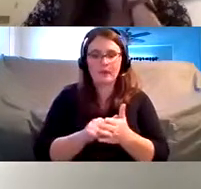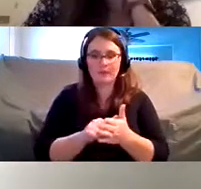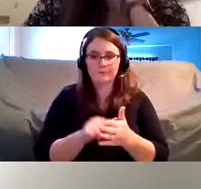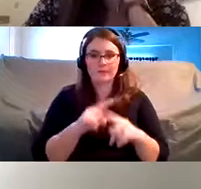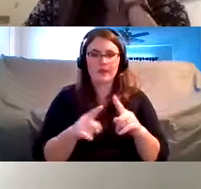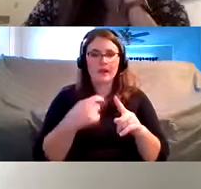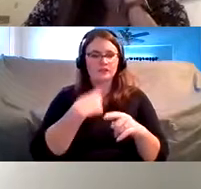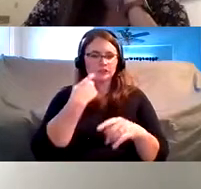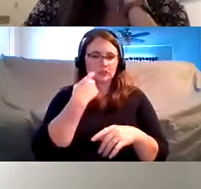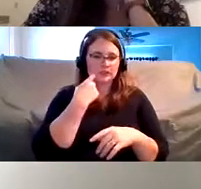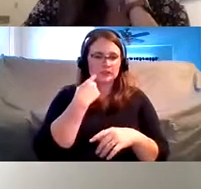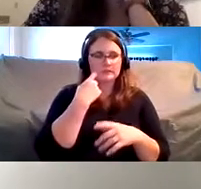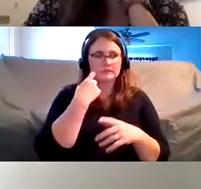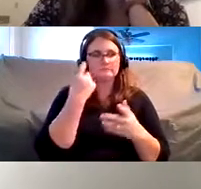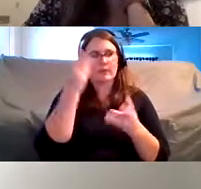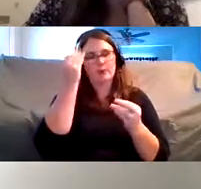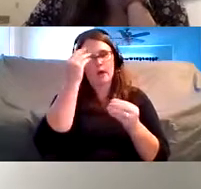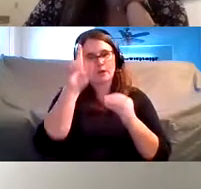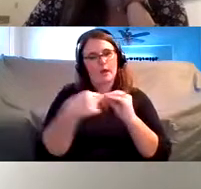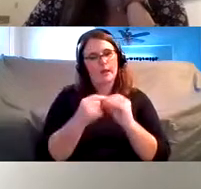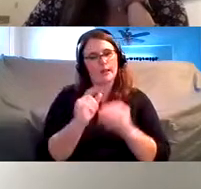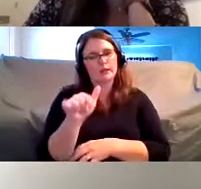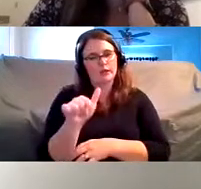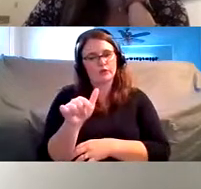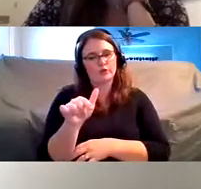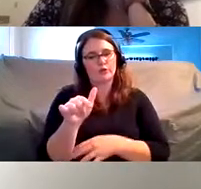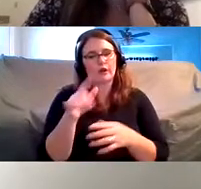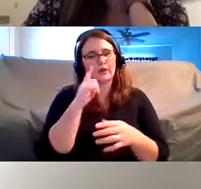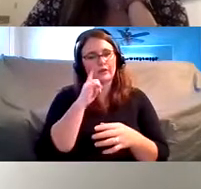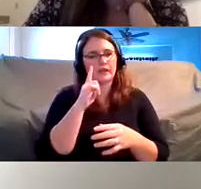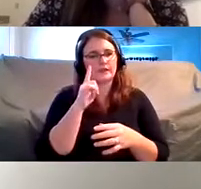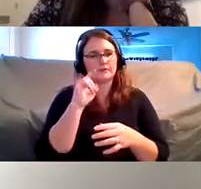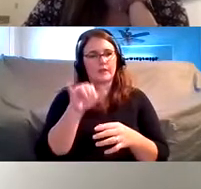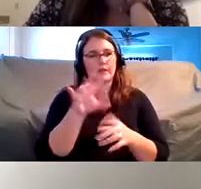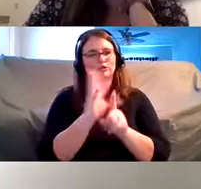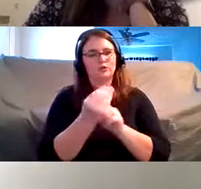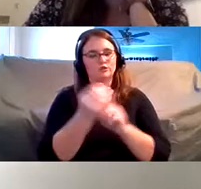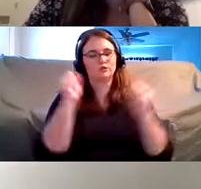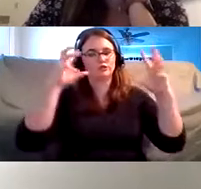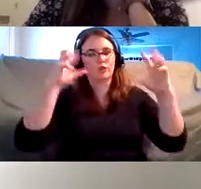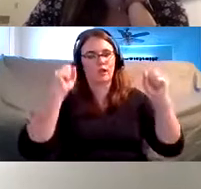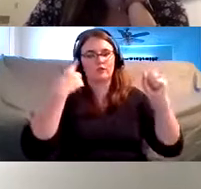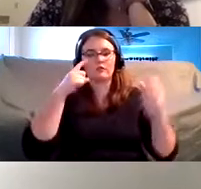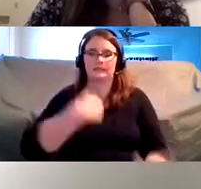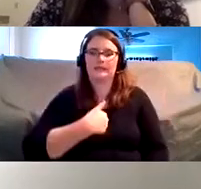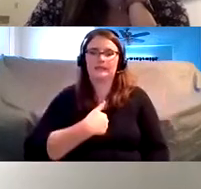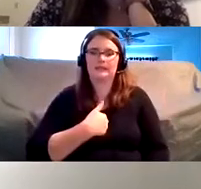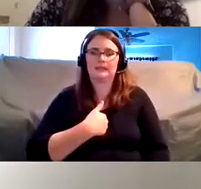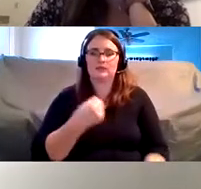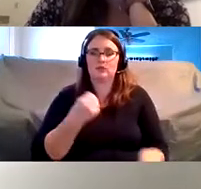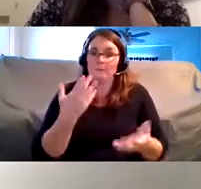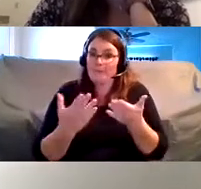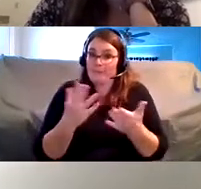it afterwards, because I would think that was culture shock. So maybe it's a culture shock. Maybe